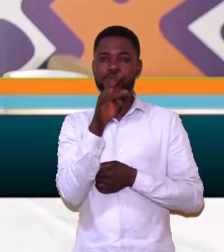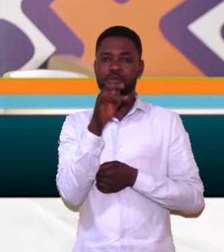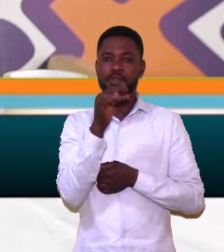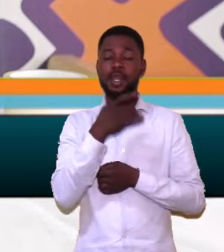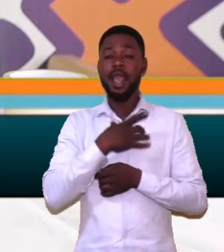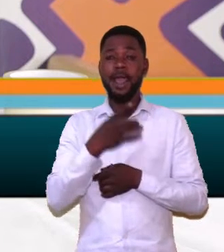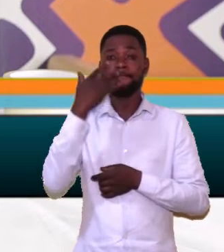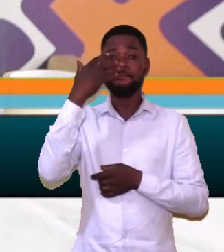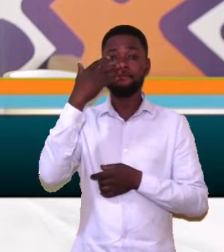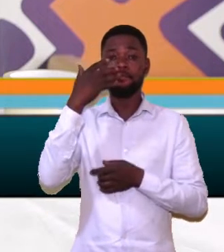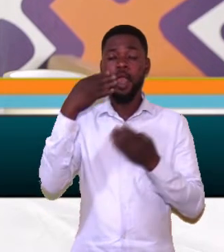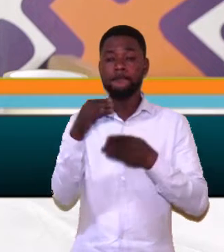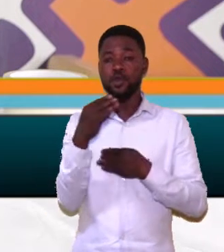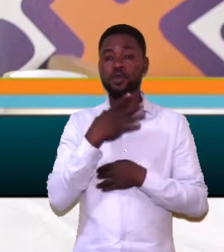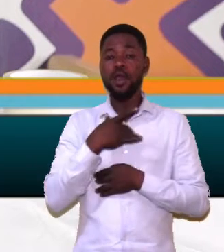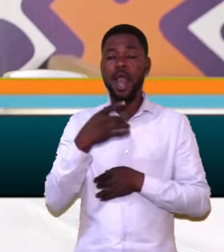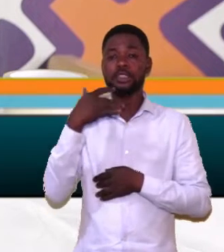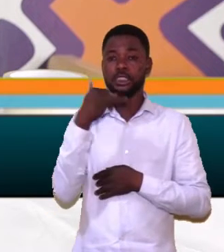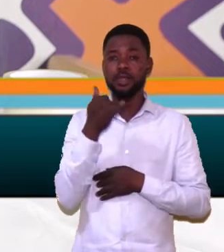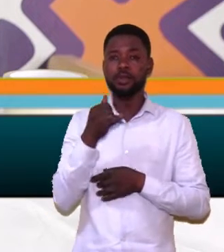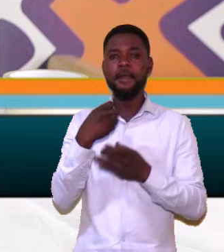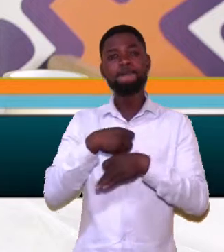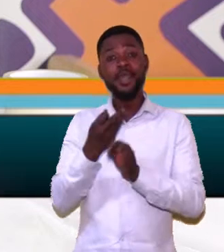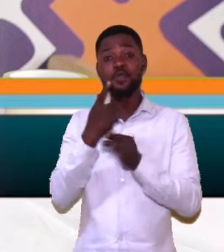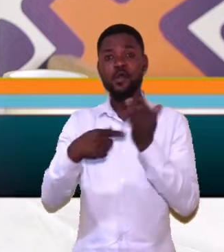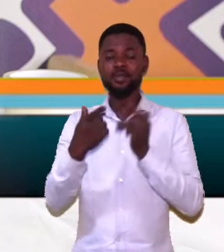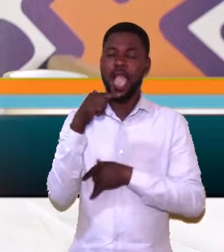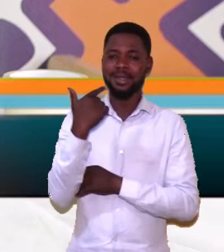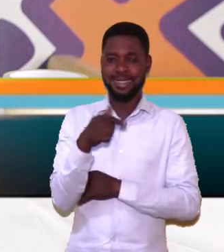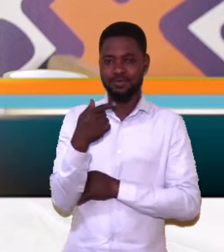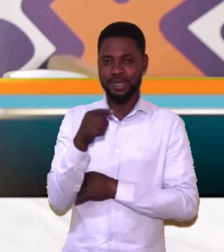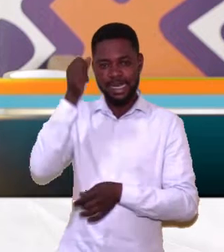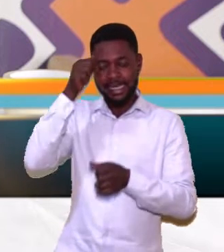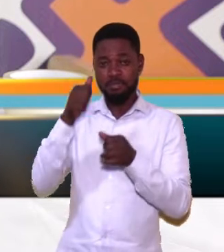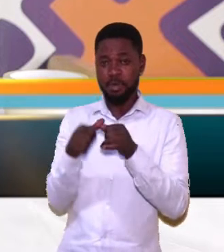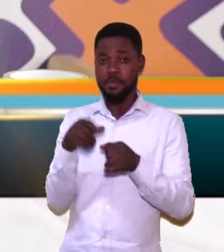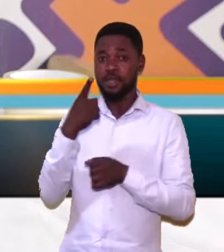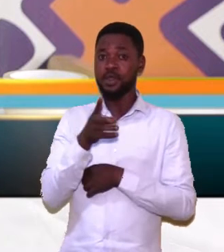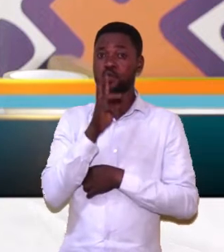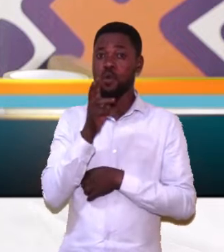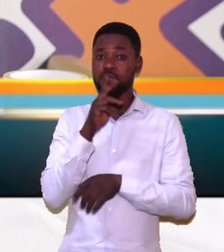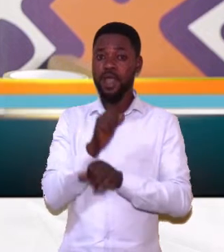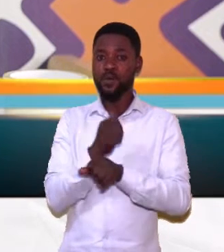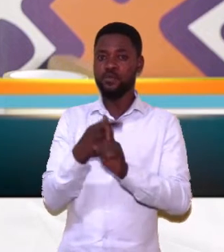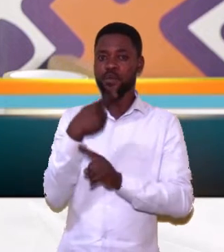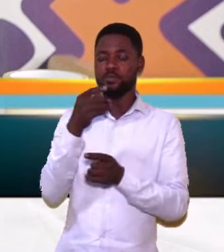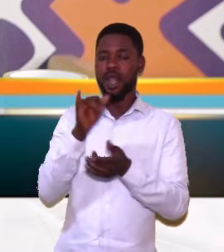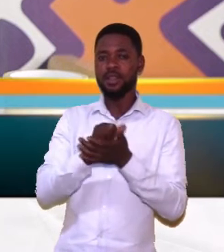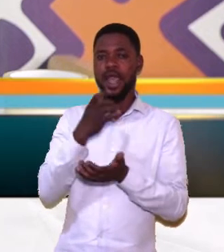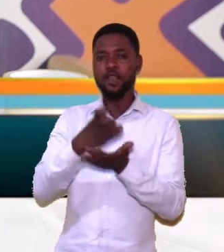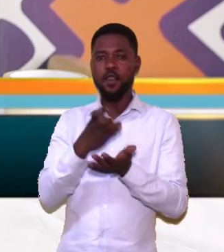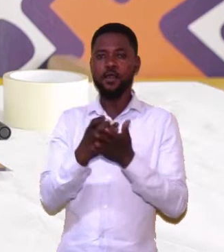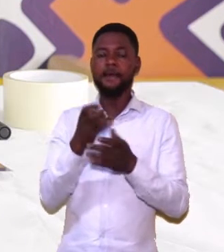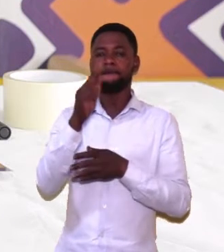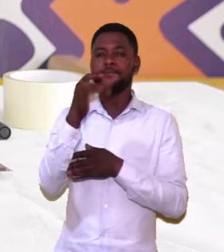Orange. And blue and yellow form what? Green. Good. And remember, the water walked from